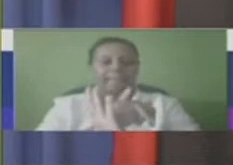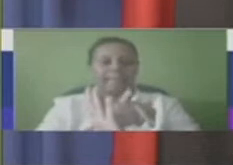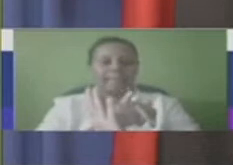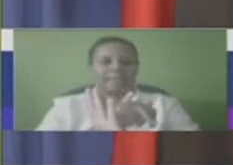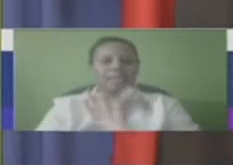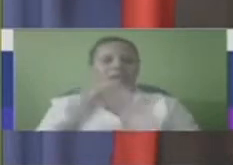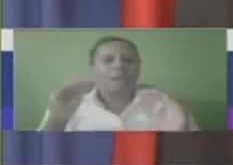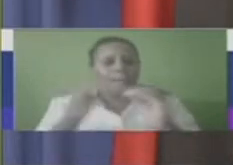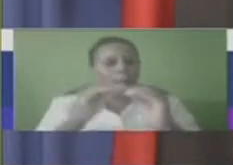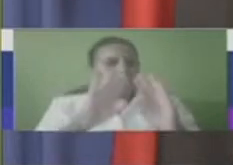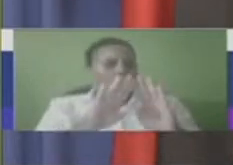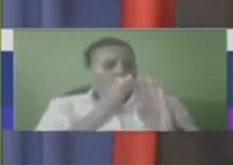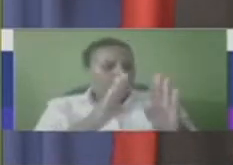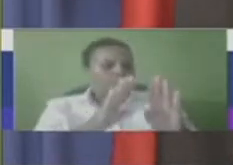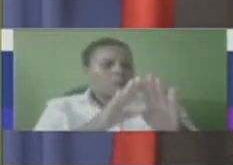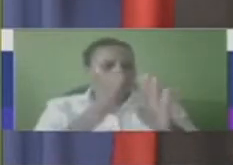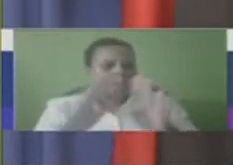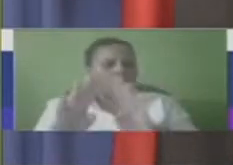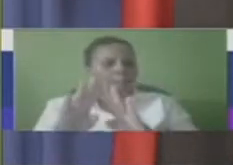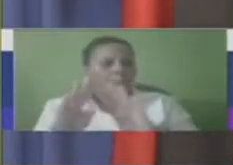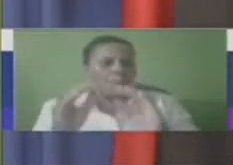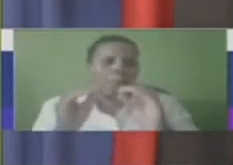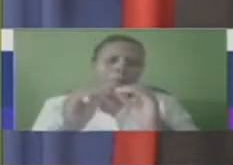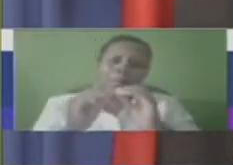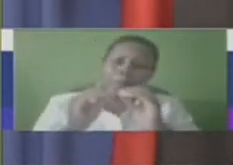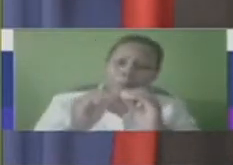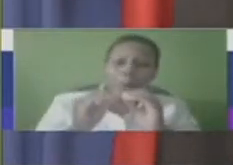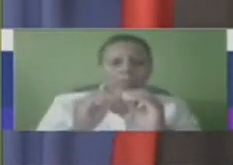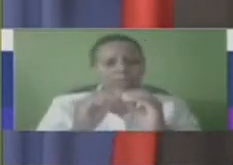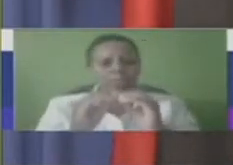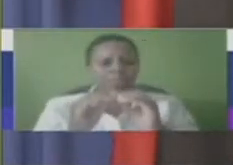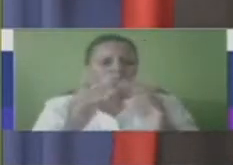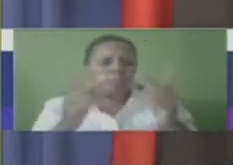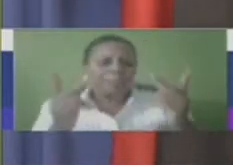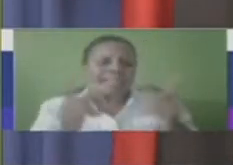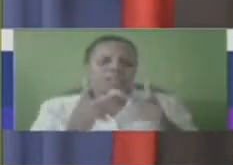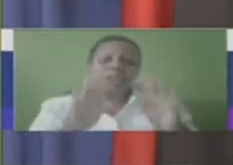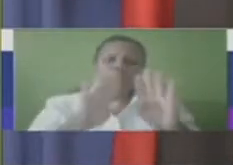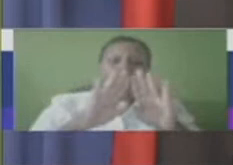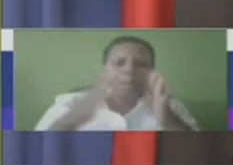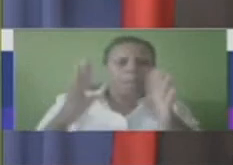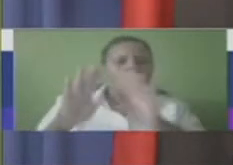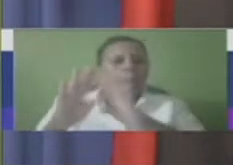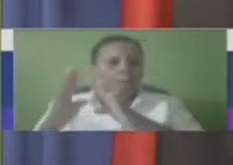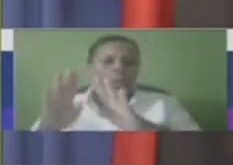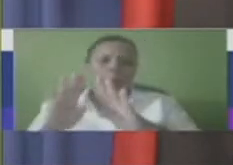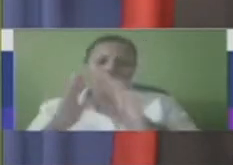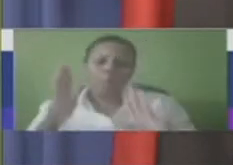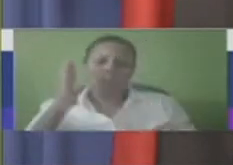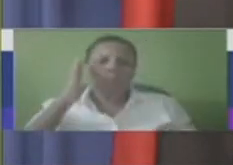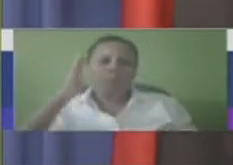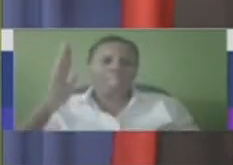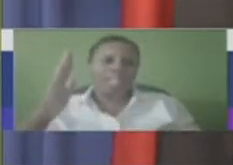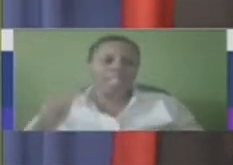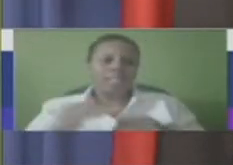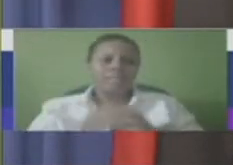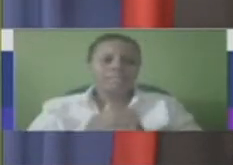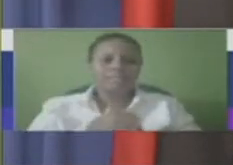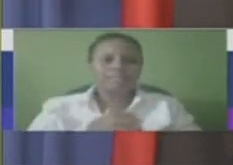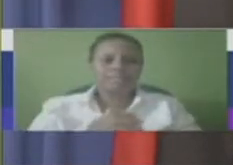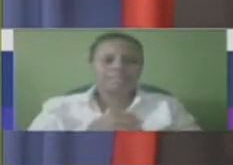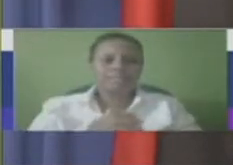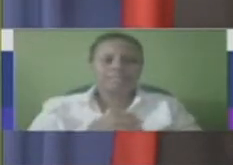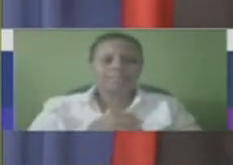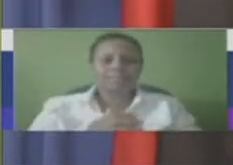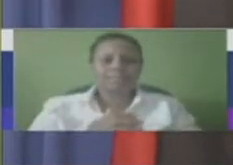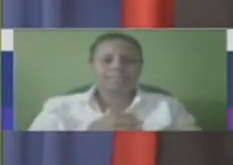be more accommodating on the economic movement side. So these are our